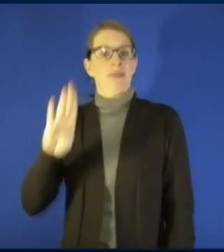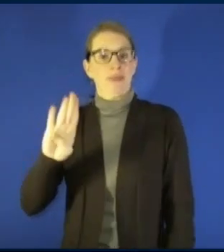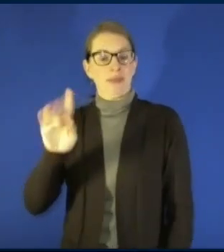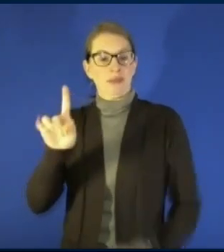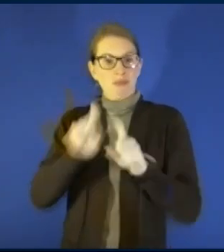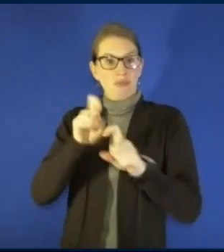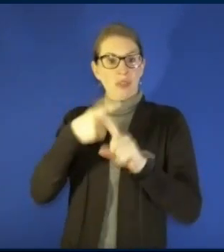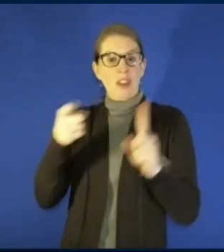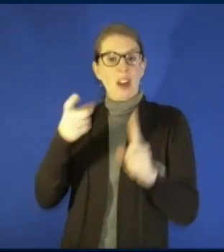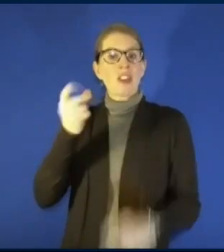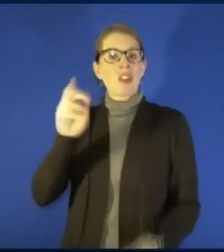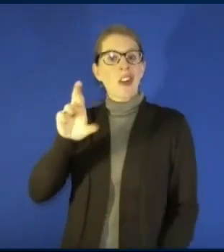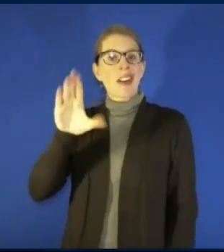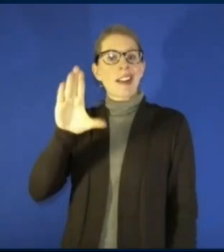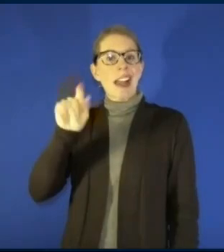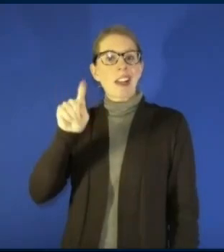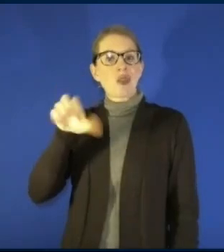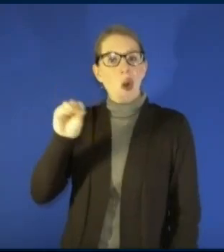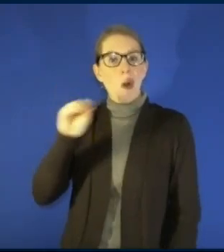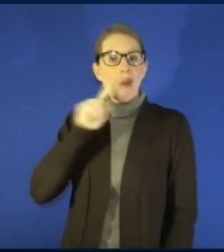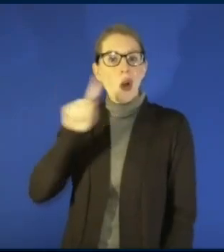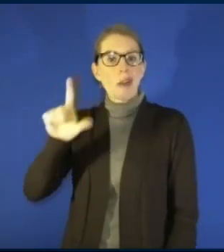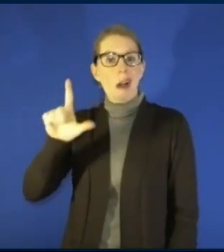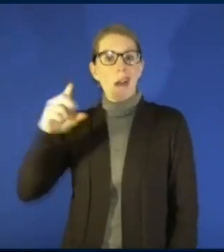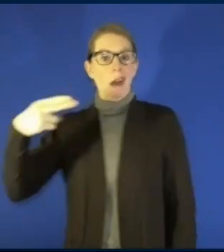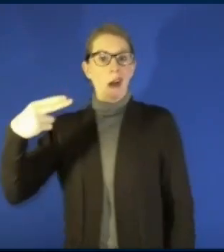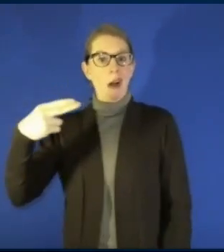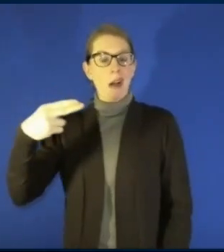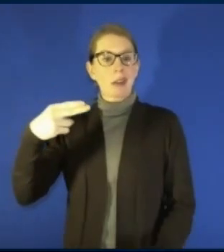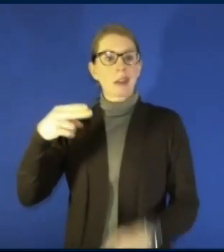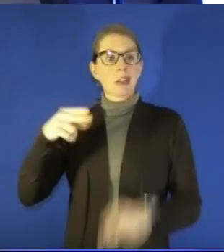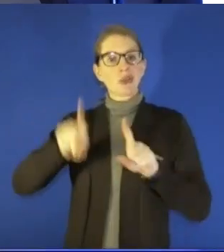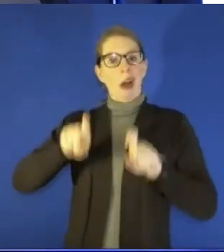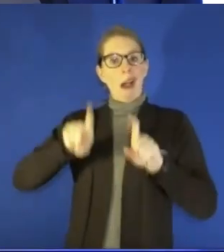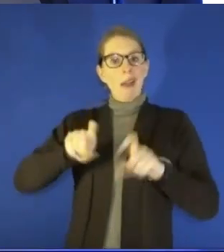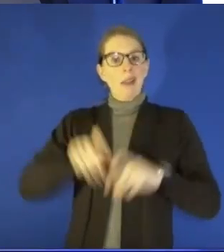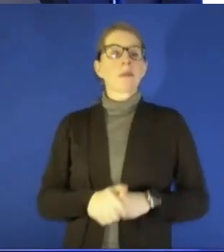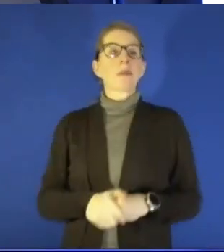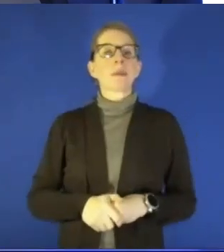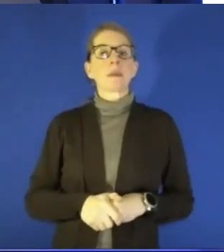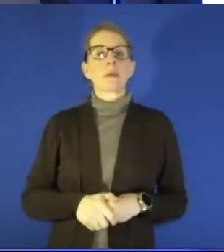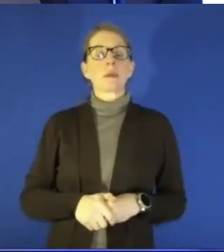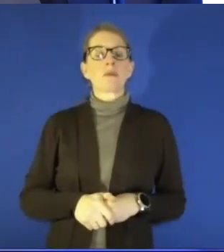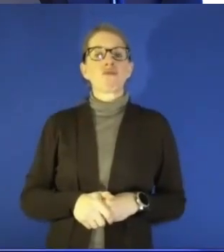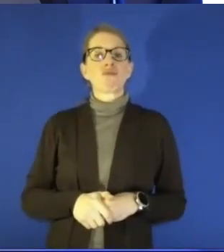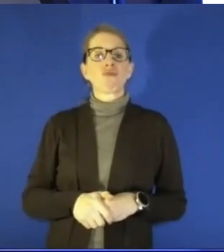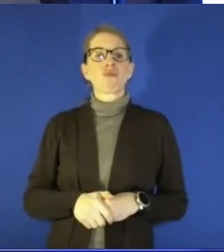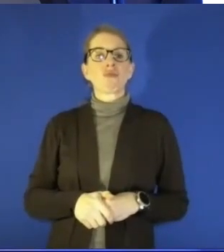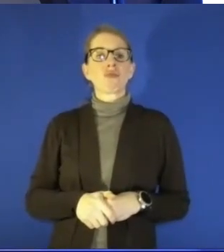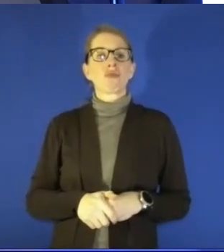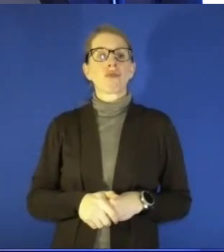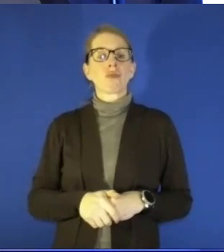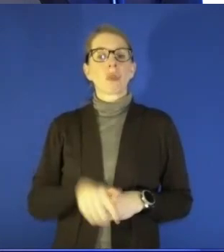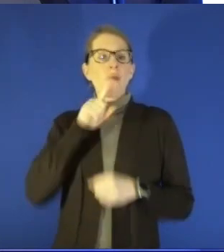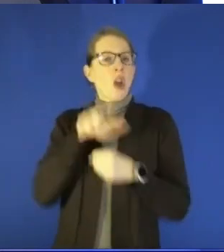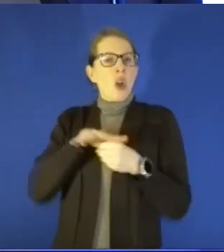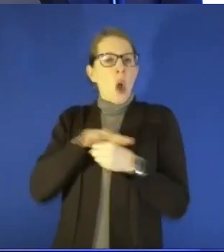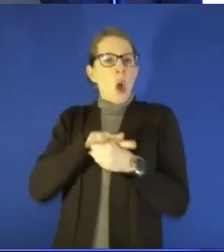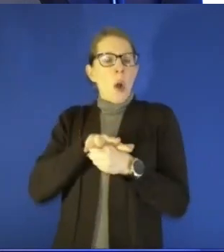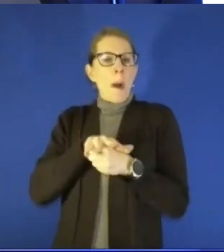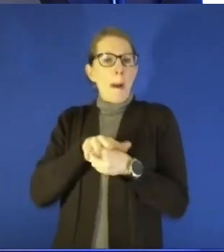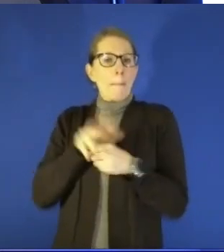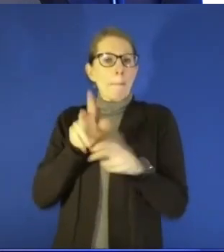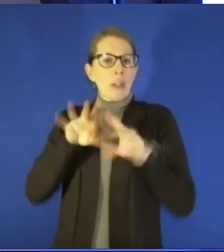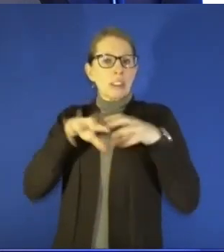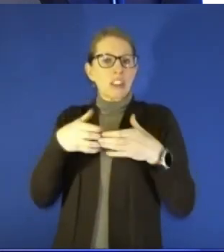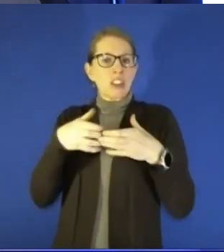Dr. Castro regarding the long haul trial. The first is, what's the demographic makeup for the local participants when it comes to